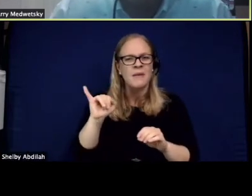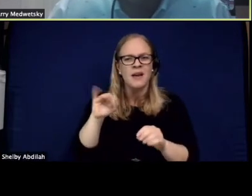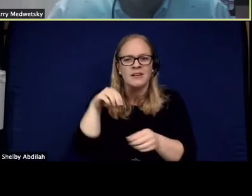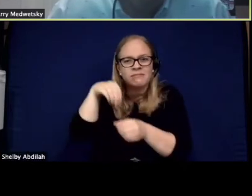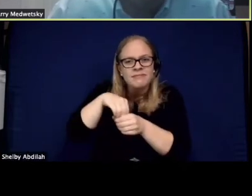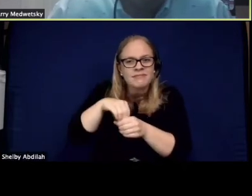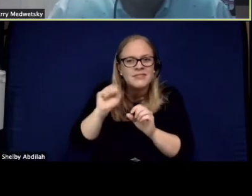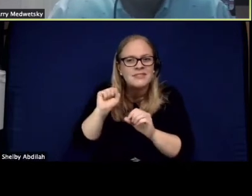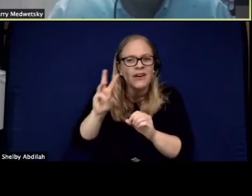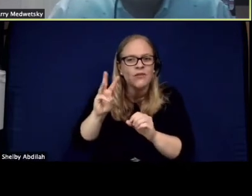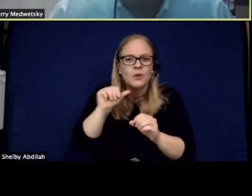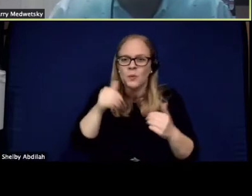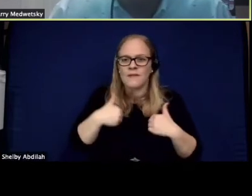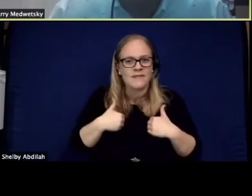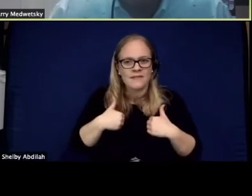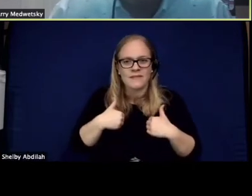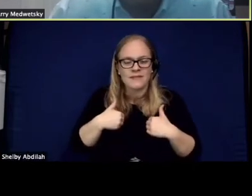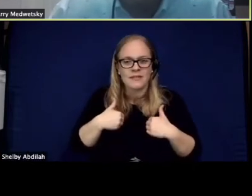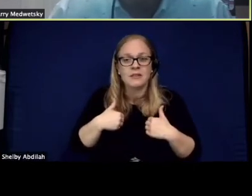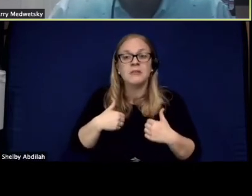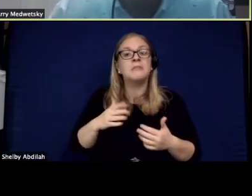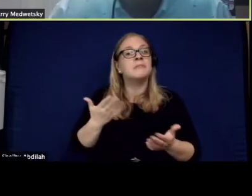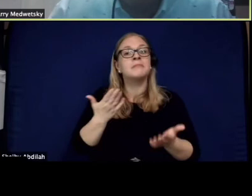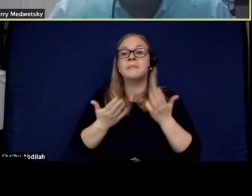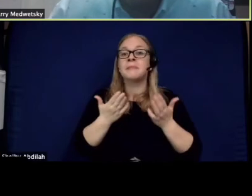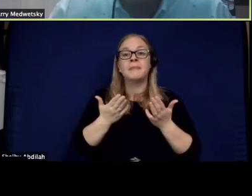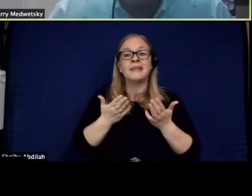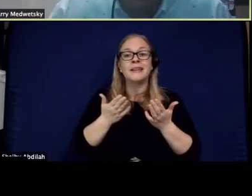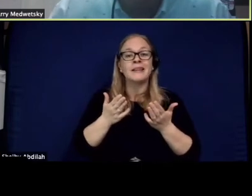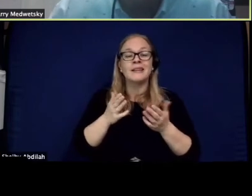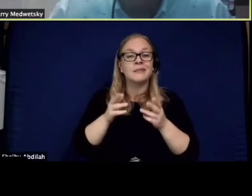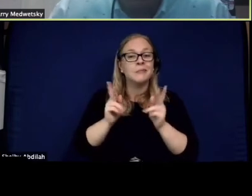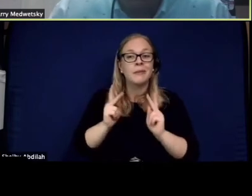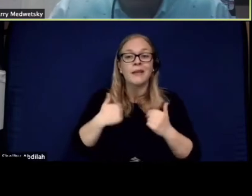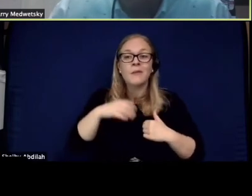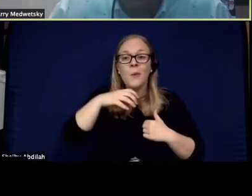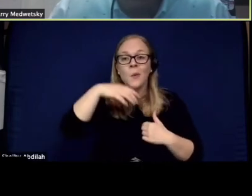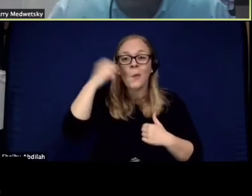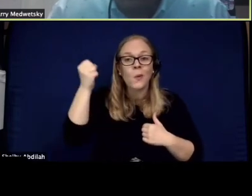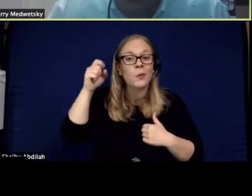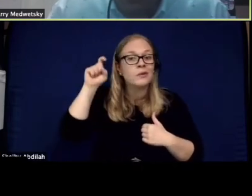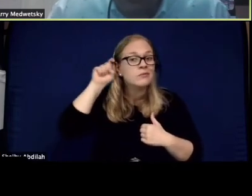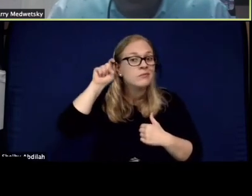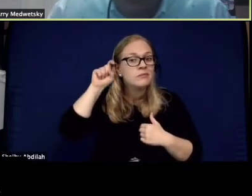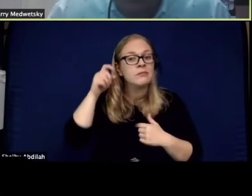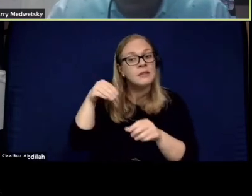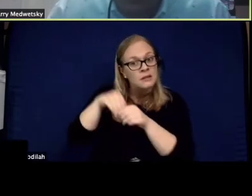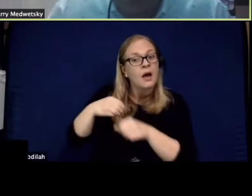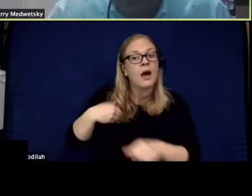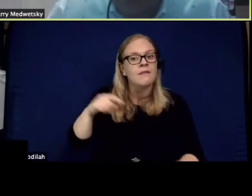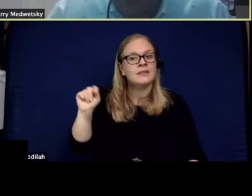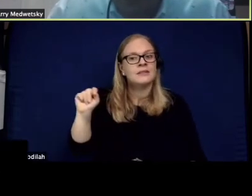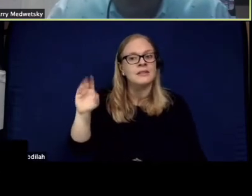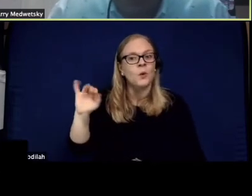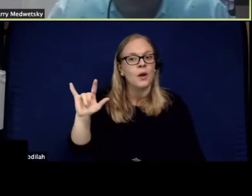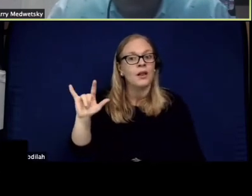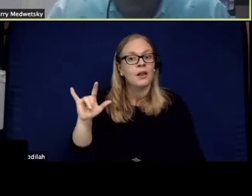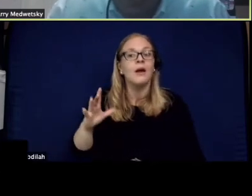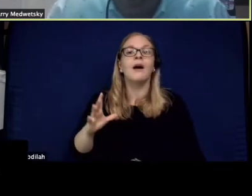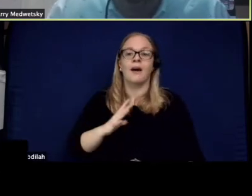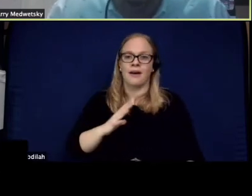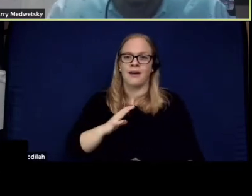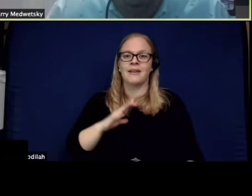devices. These individuals might be wearing older hearing aids that have a T-coil. So Clear Sound, what they developed